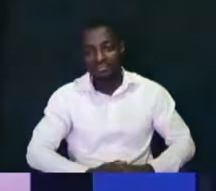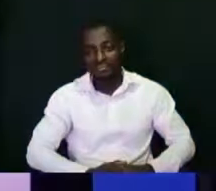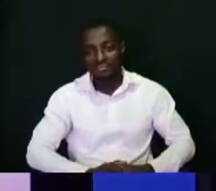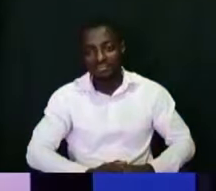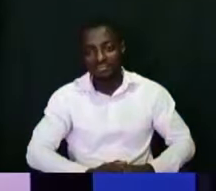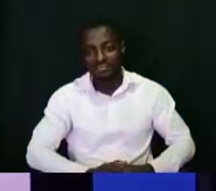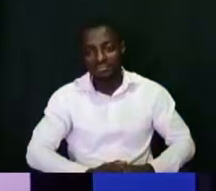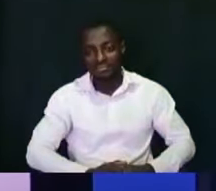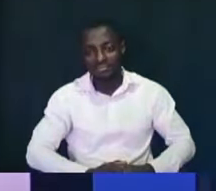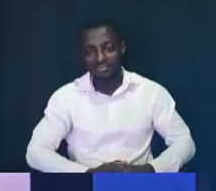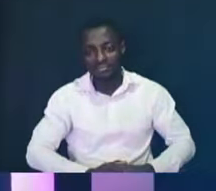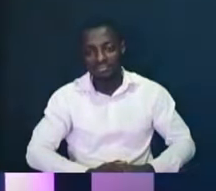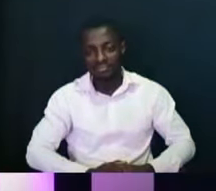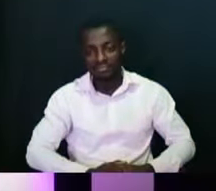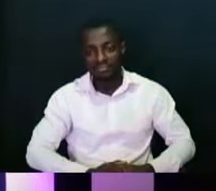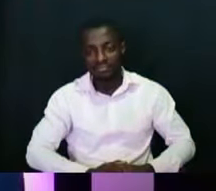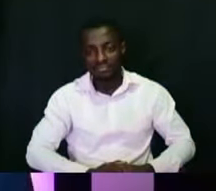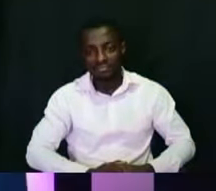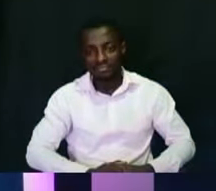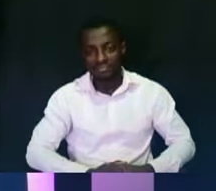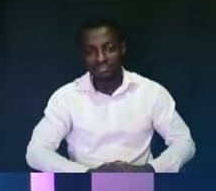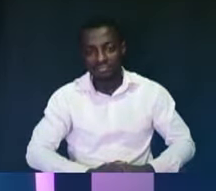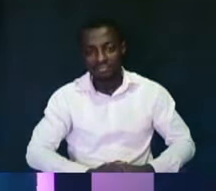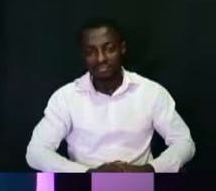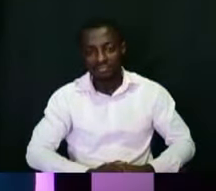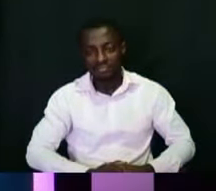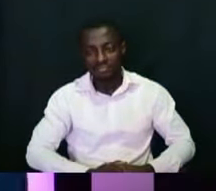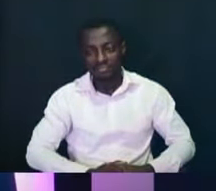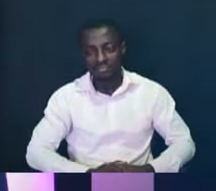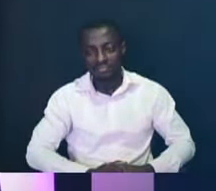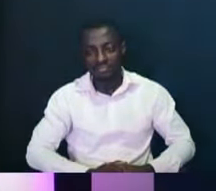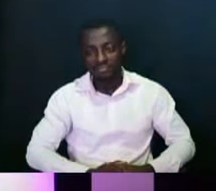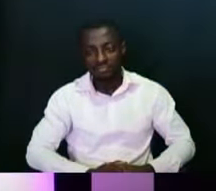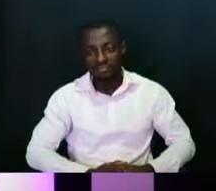about. So from say just oja mama dwen so be ma wa meti so.